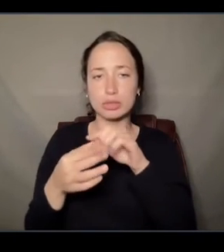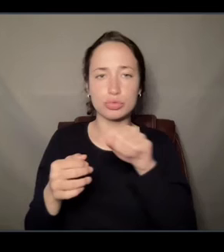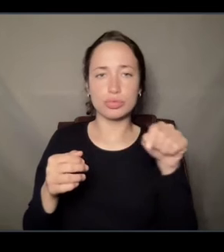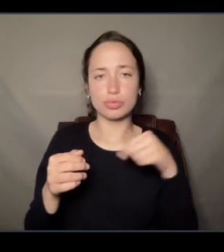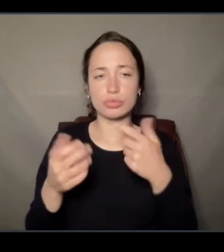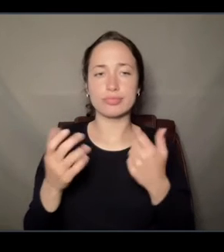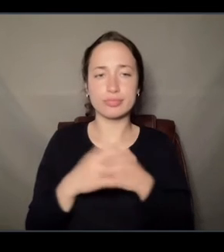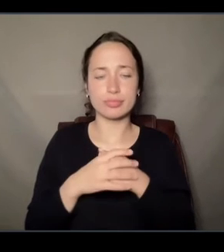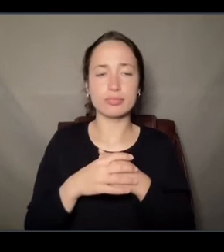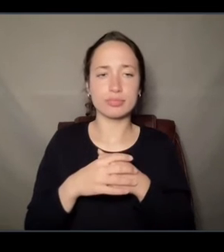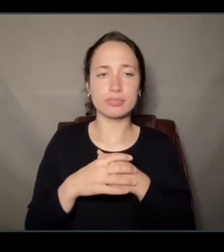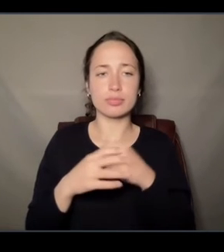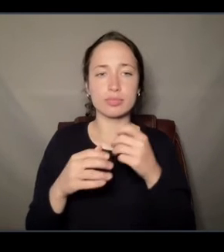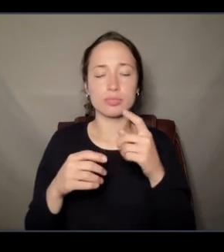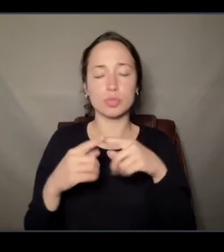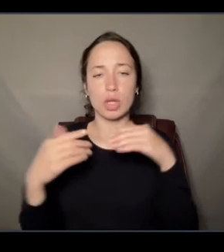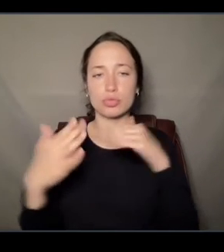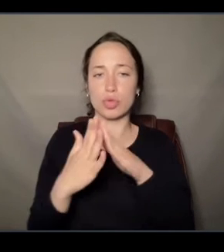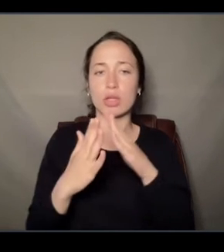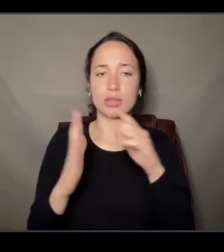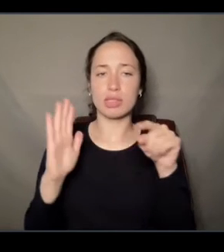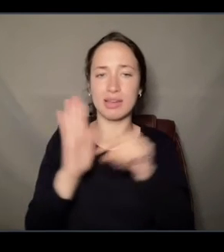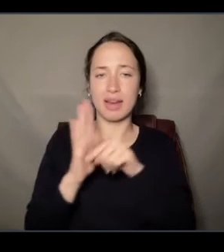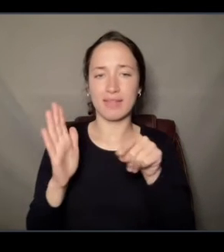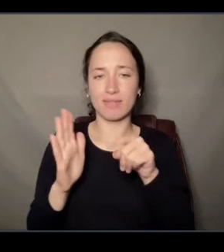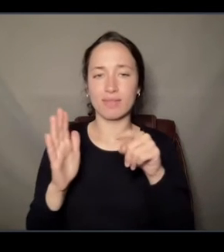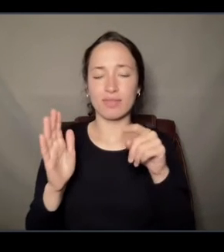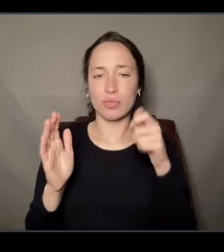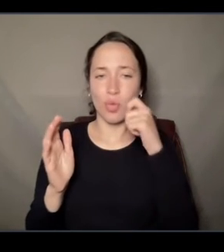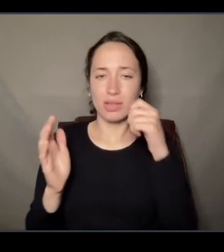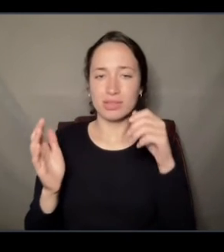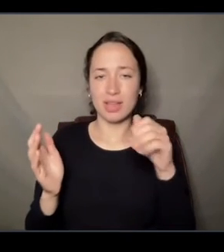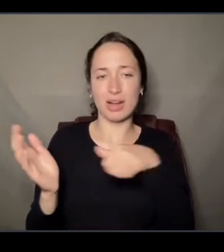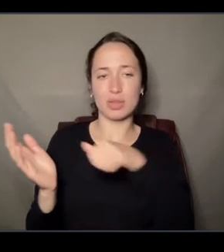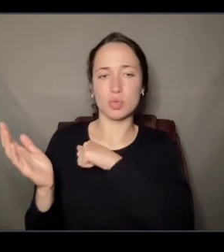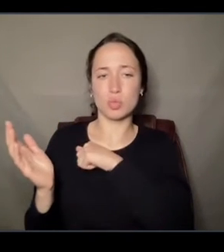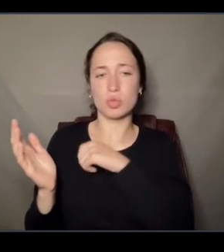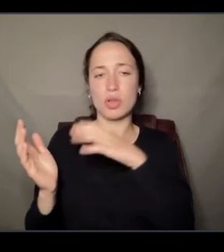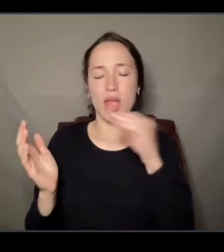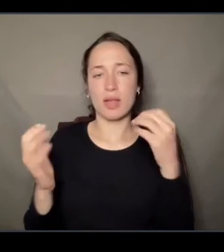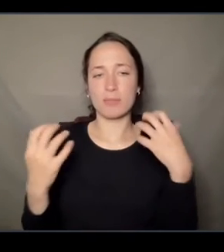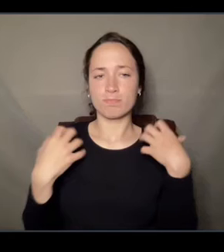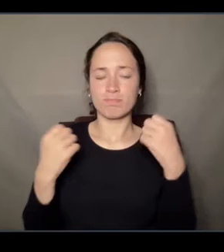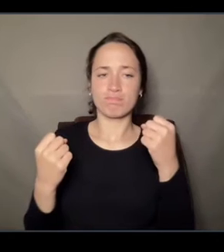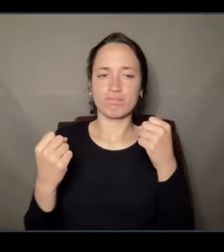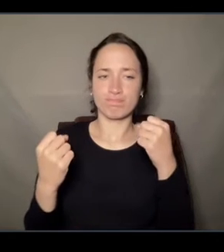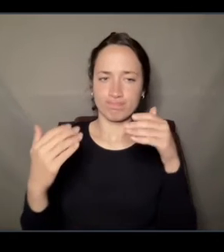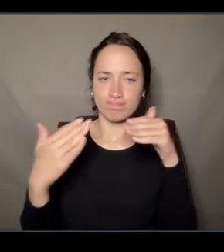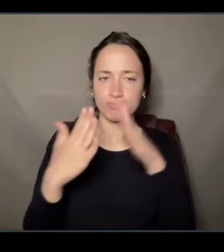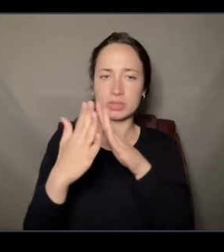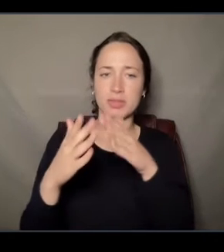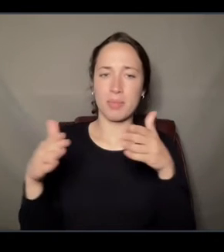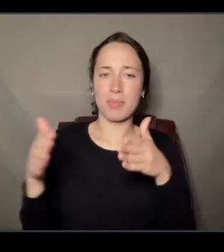relations, to address the negative racial attitudes, and